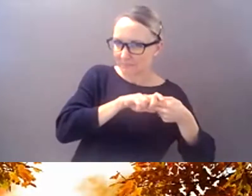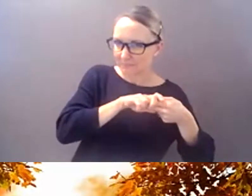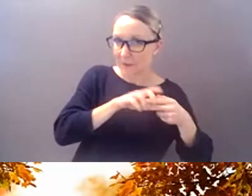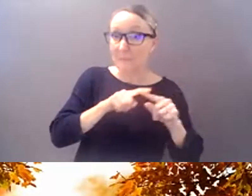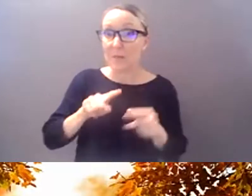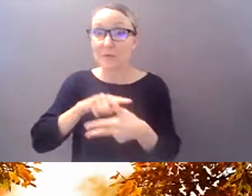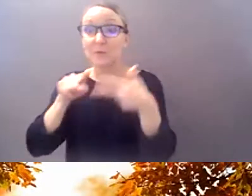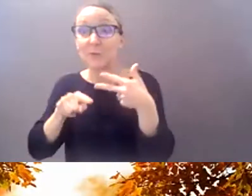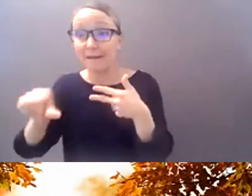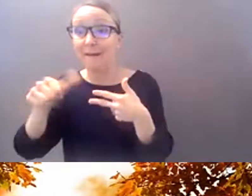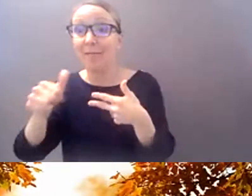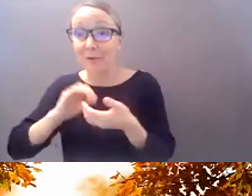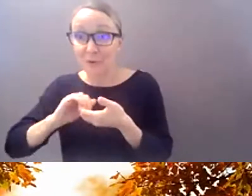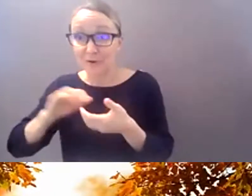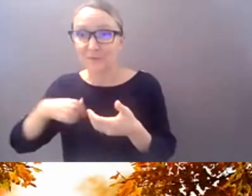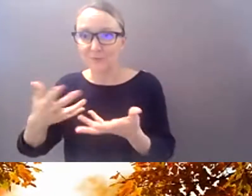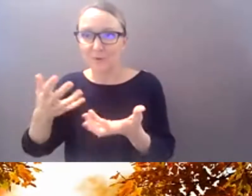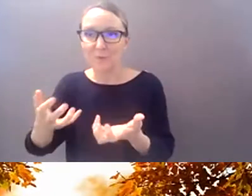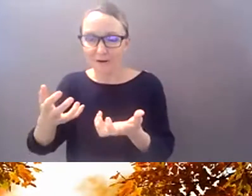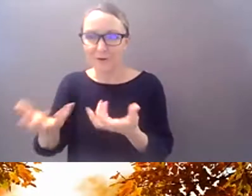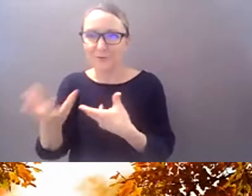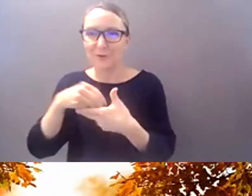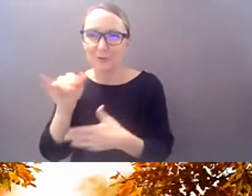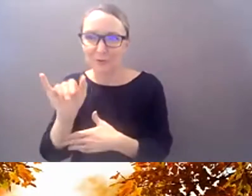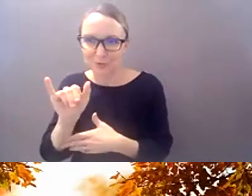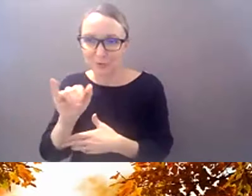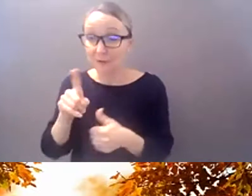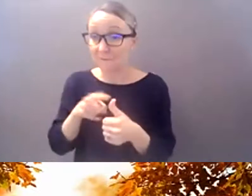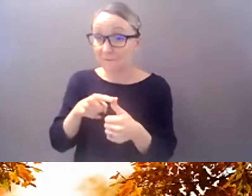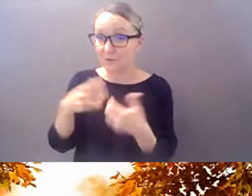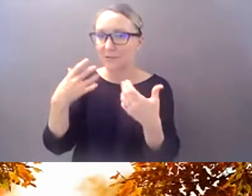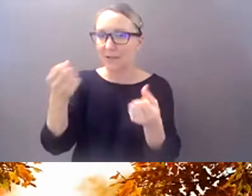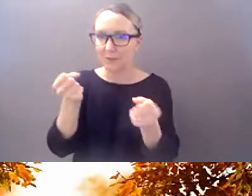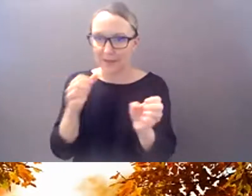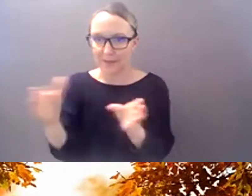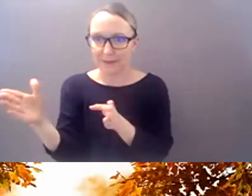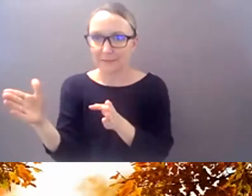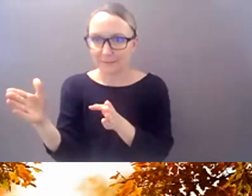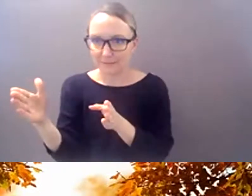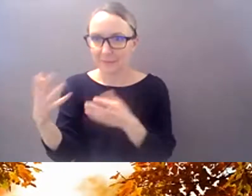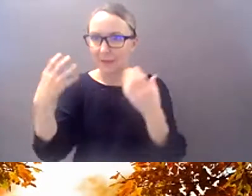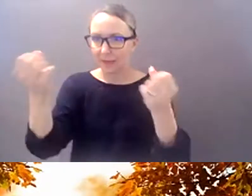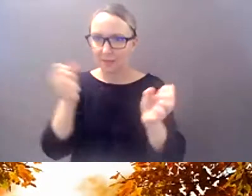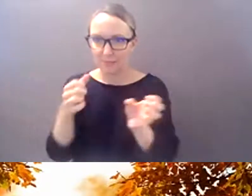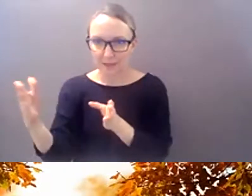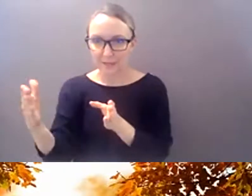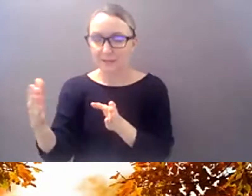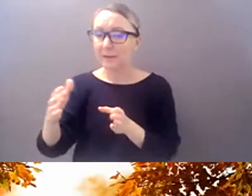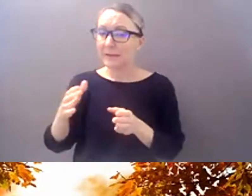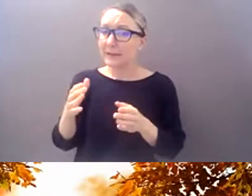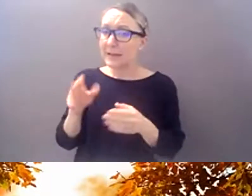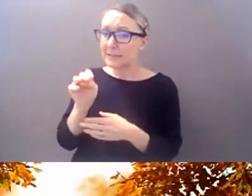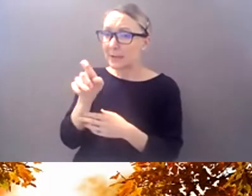additional partnerships that we intend to lift up. The first is health plans. This is an emerging area as Medicaid goes